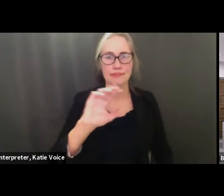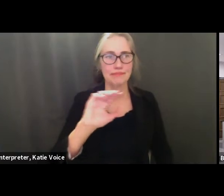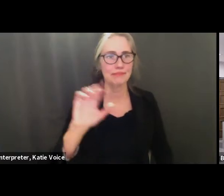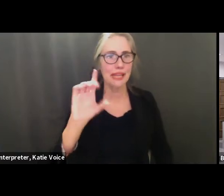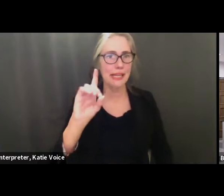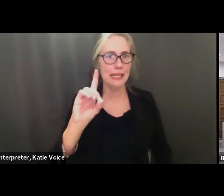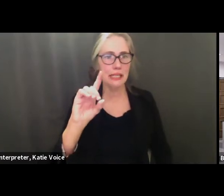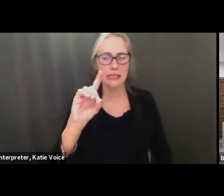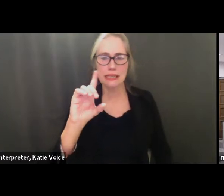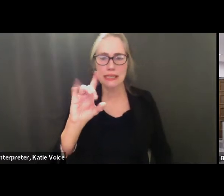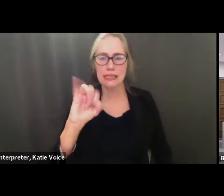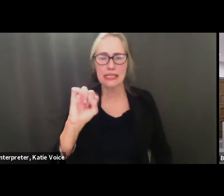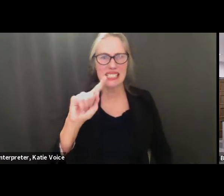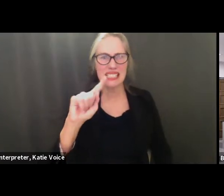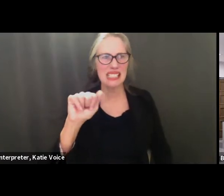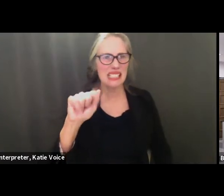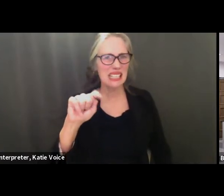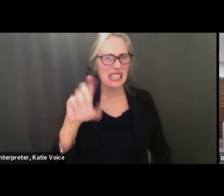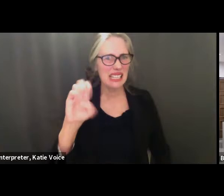Moni DeWitt.